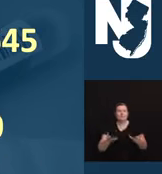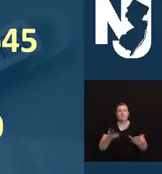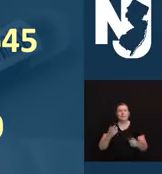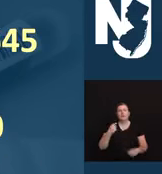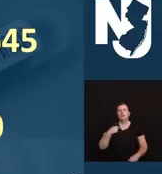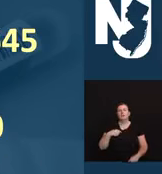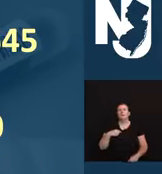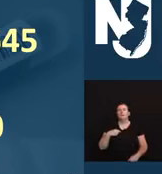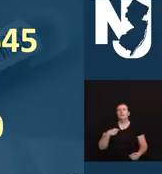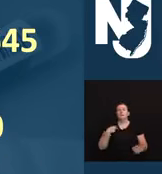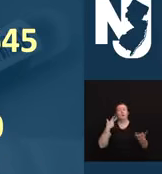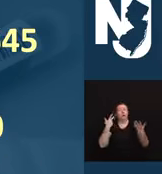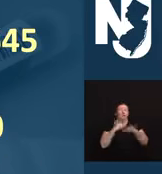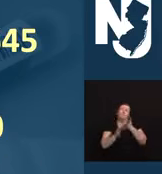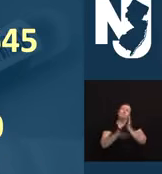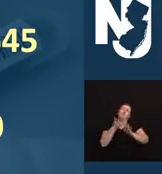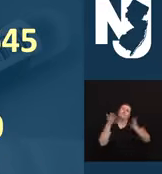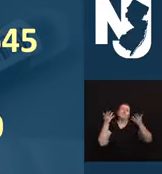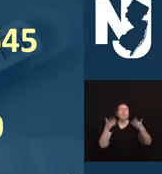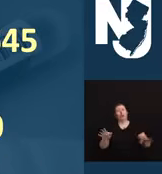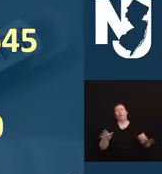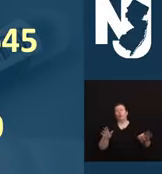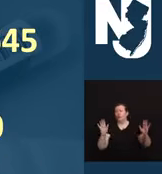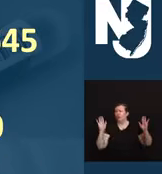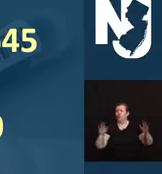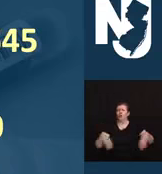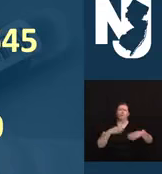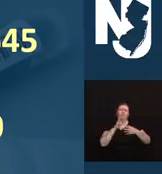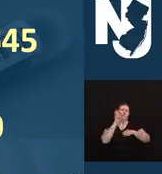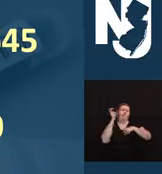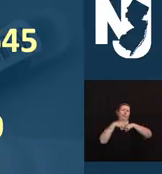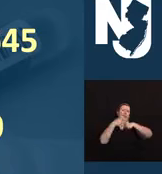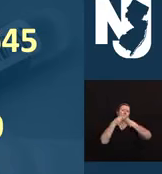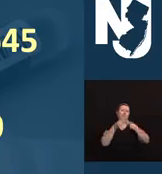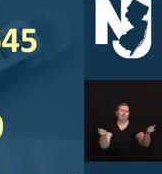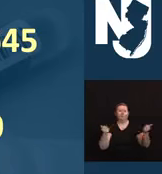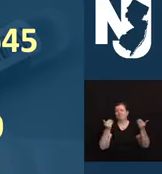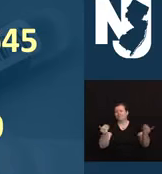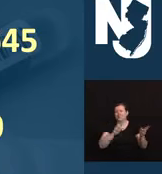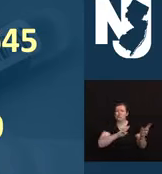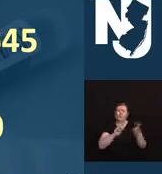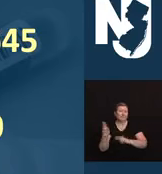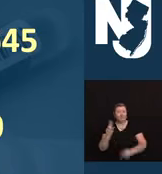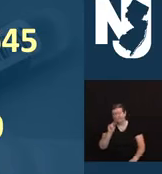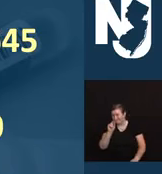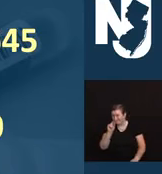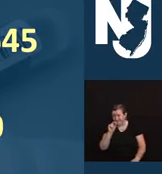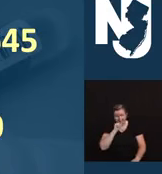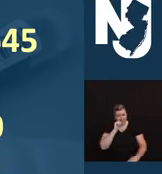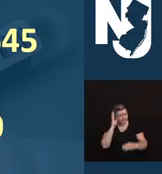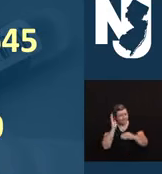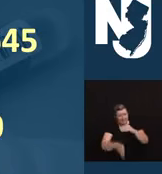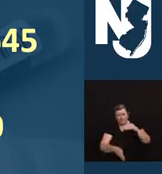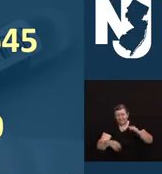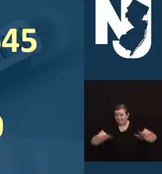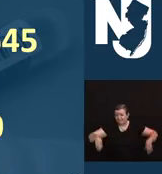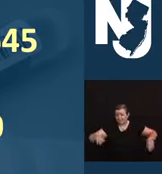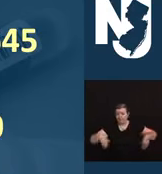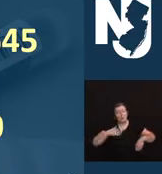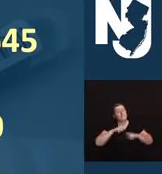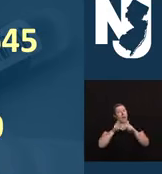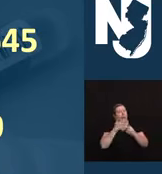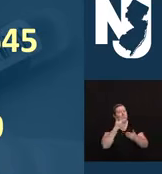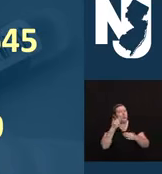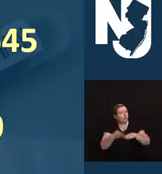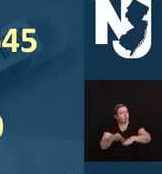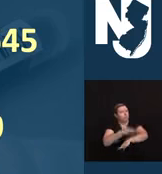can spike the football and do a touchdown celebration, we're not there. We're just not there. No, we're a lot better than we were, but we're just